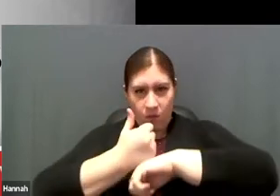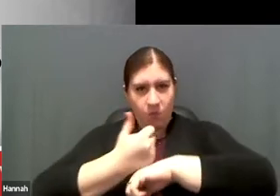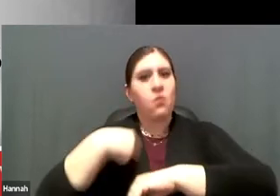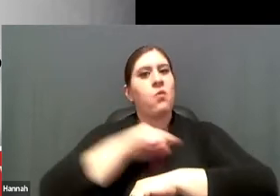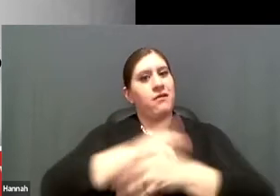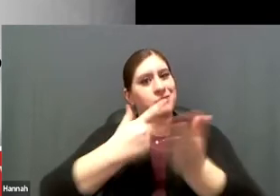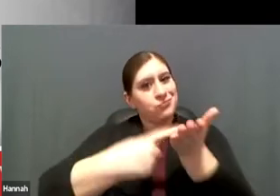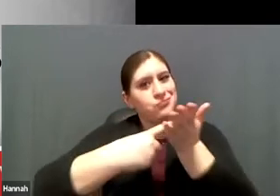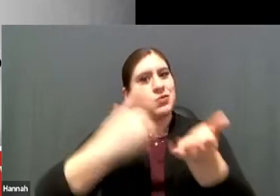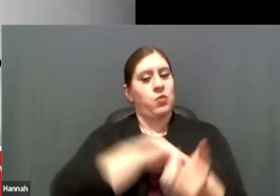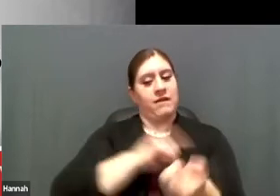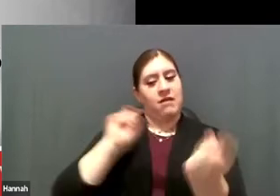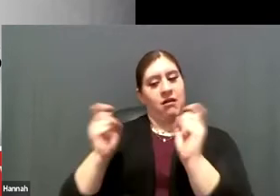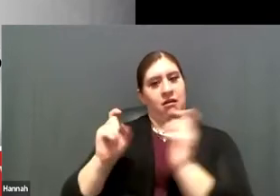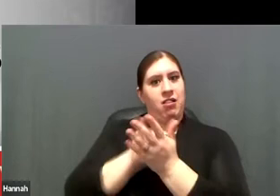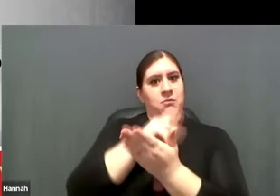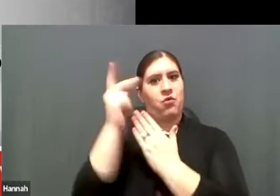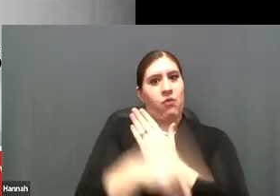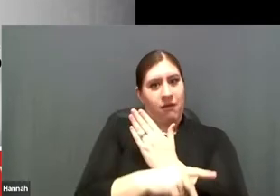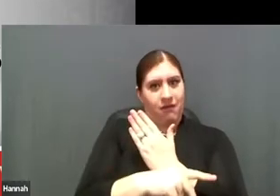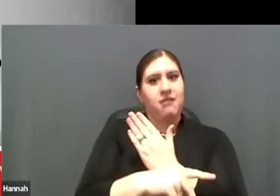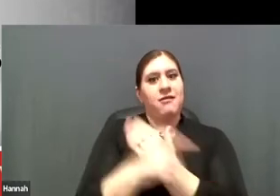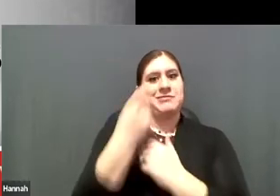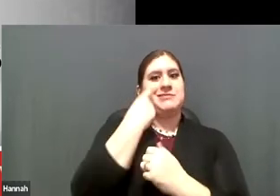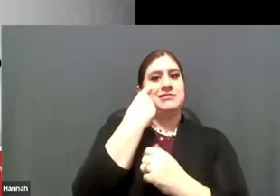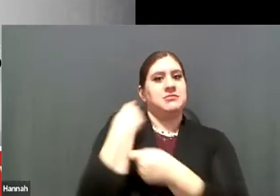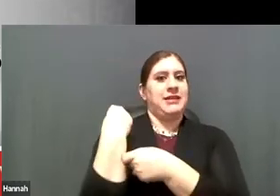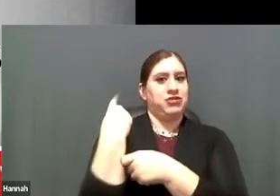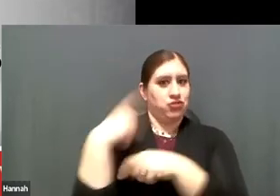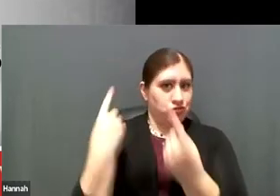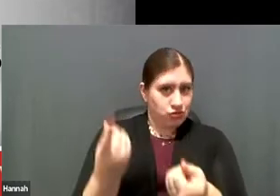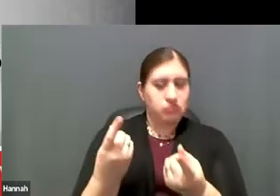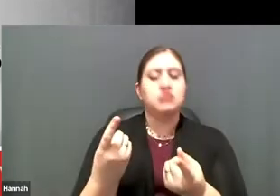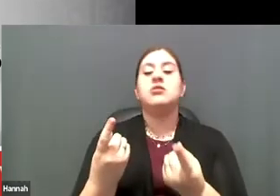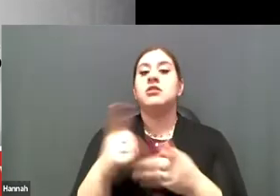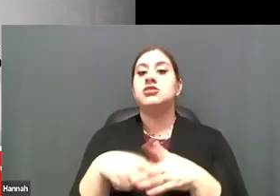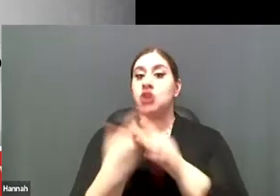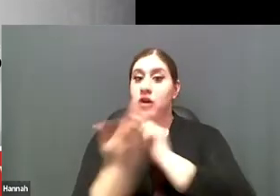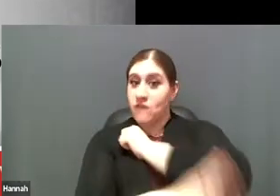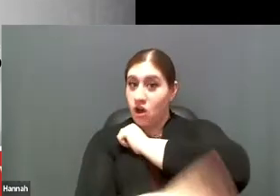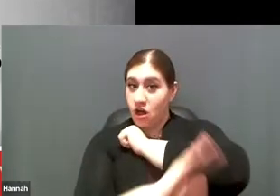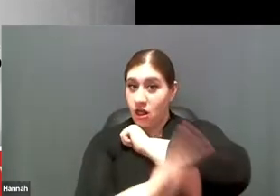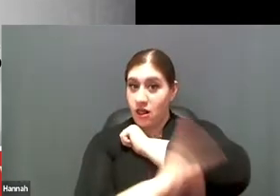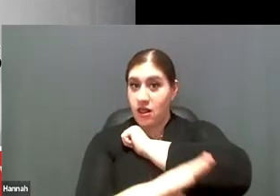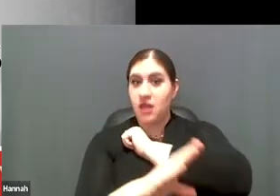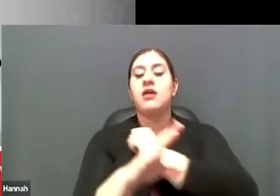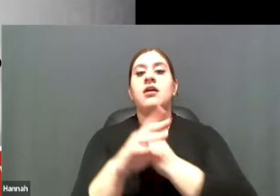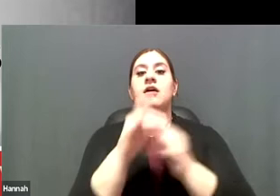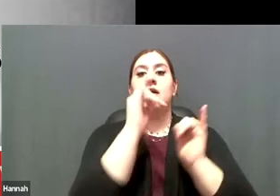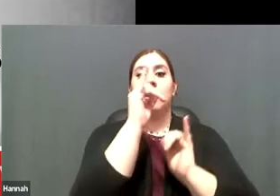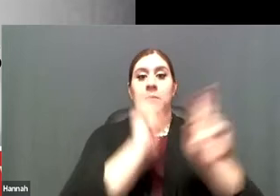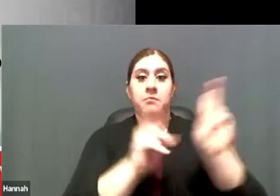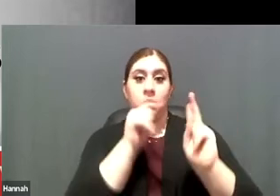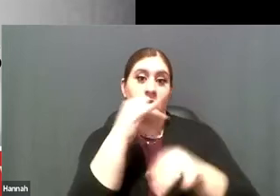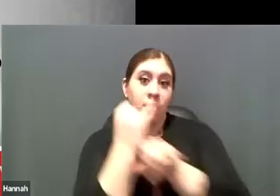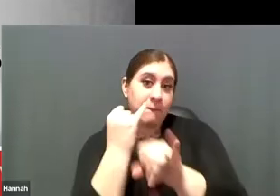through and we've adjusted the program in this last year so that starting this fall, individuals in the